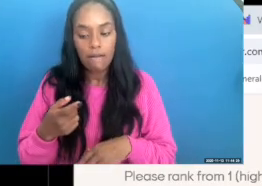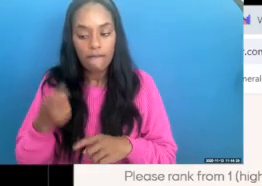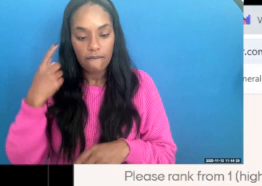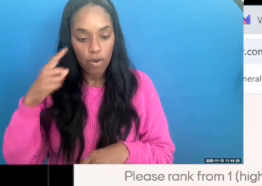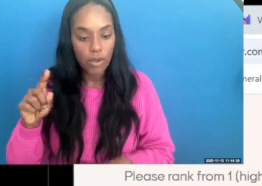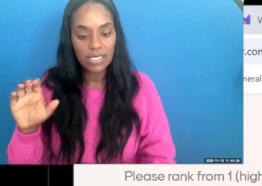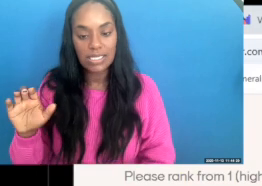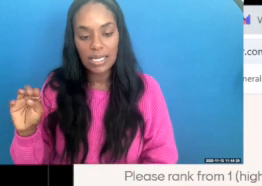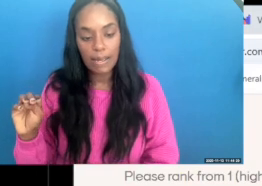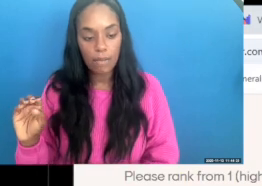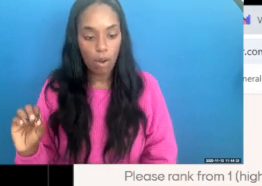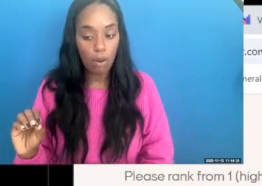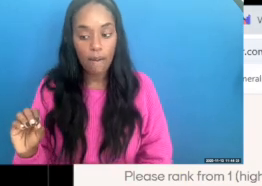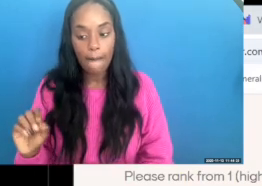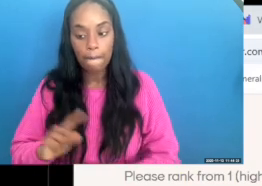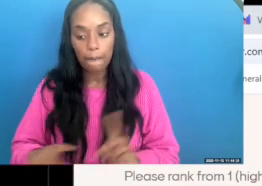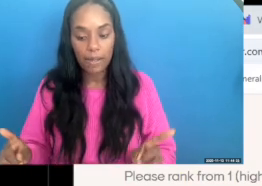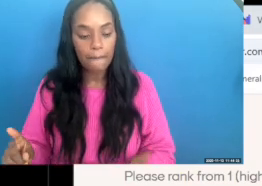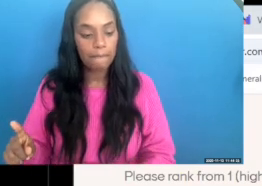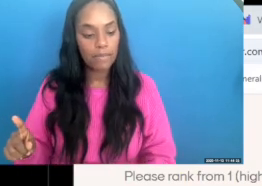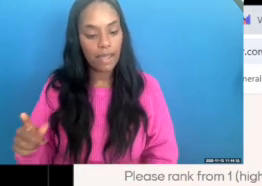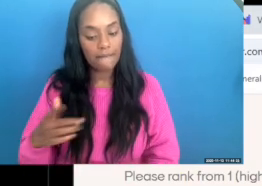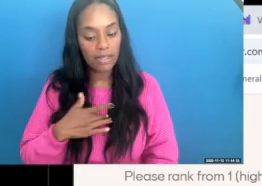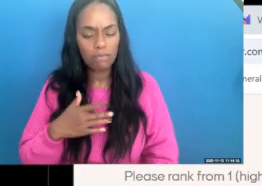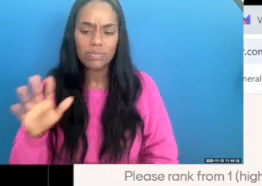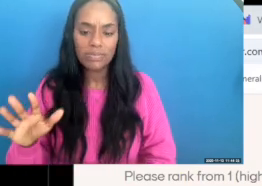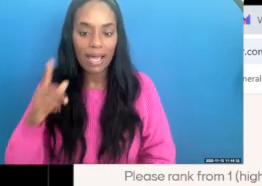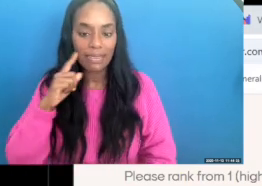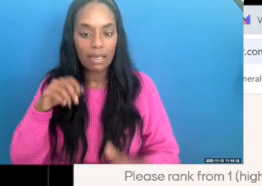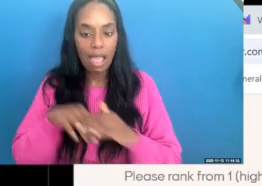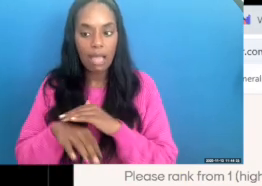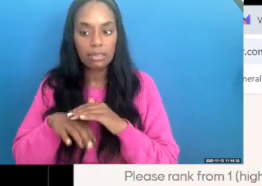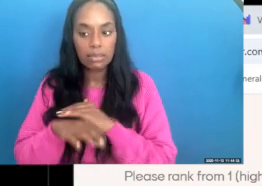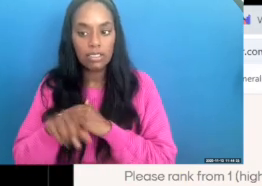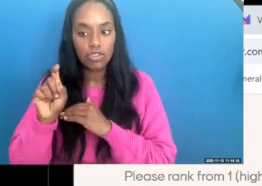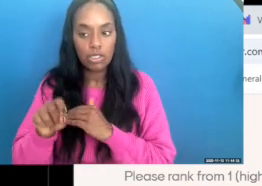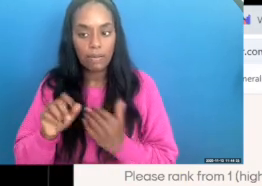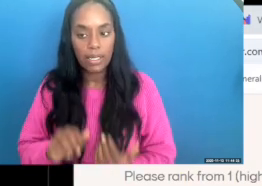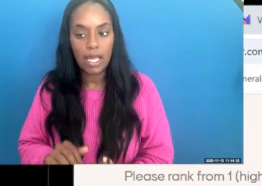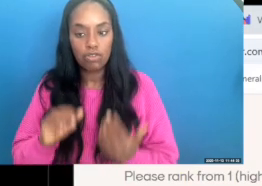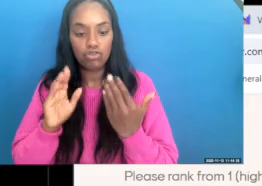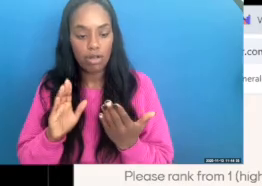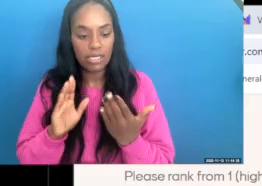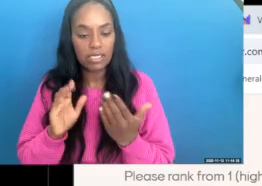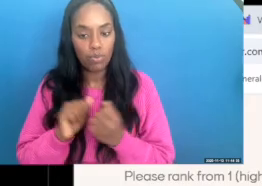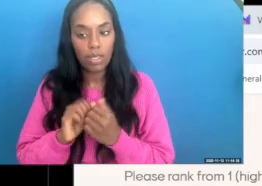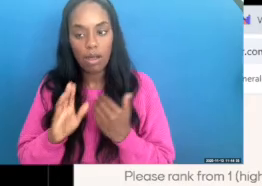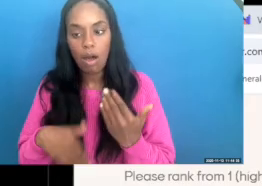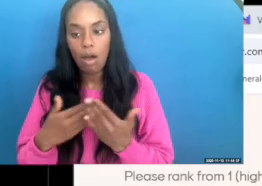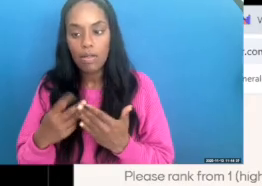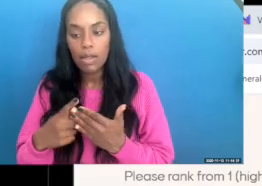off. I don't want to rank the programs, but I am here on behalf of CMO. But I think that if